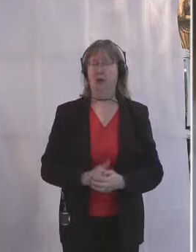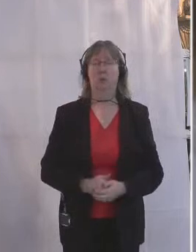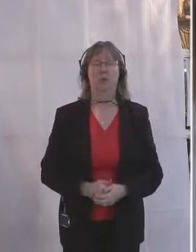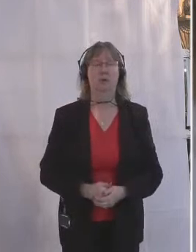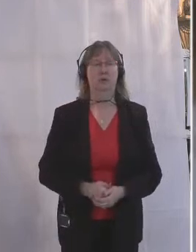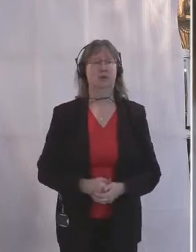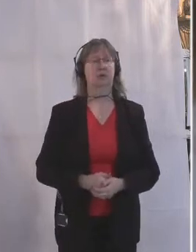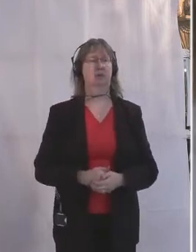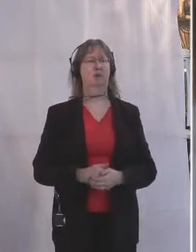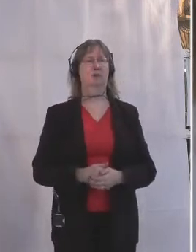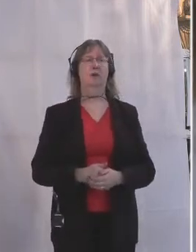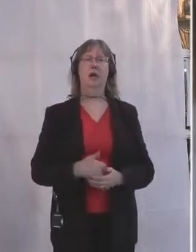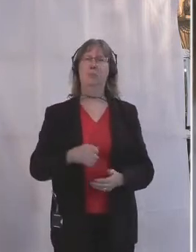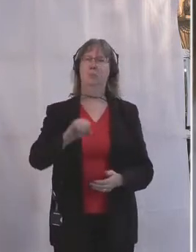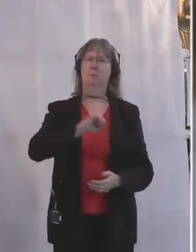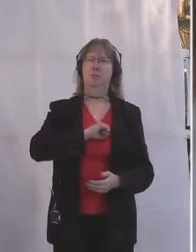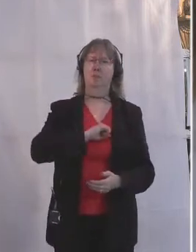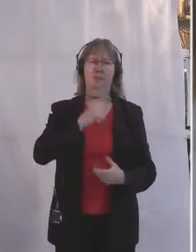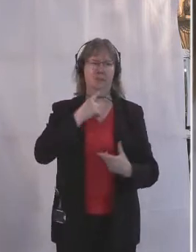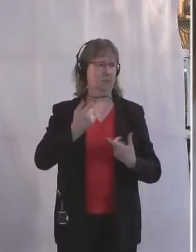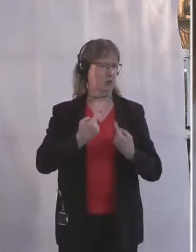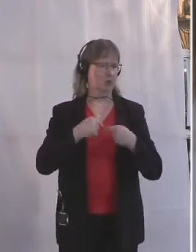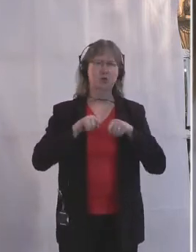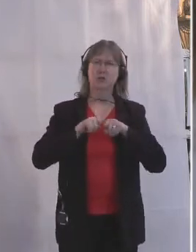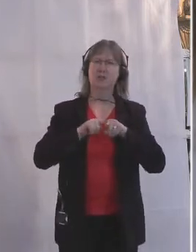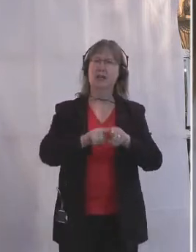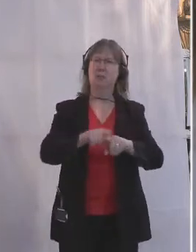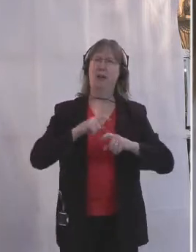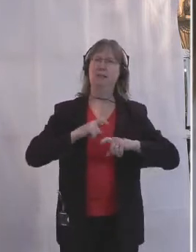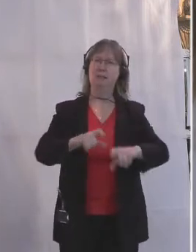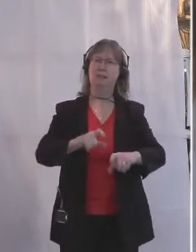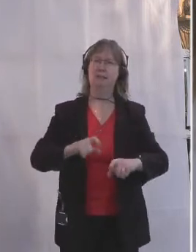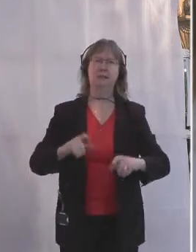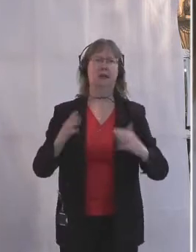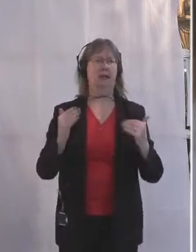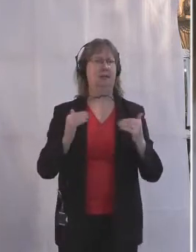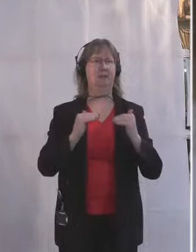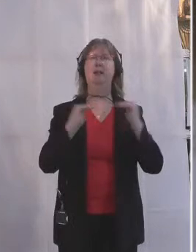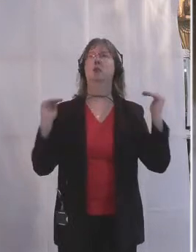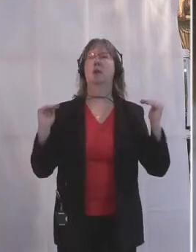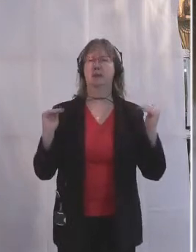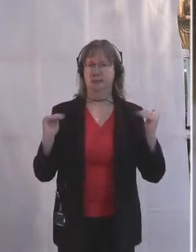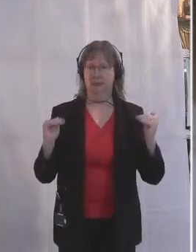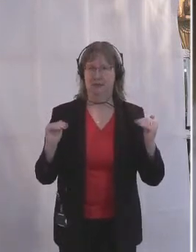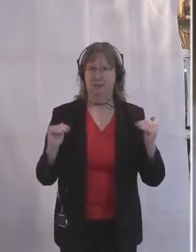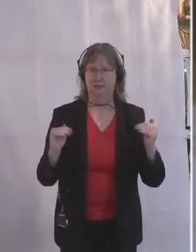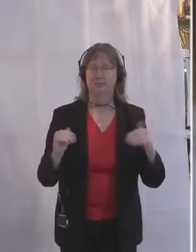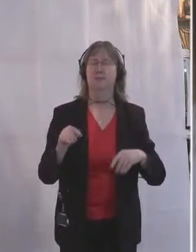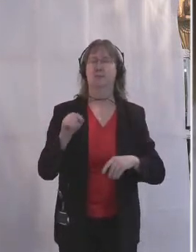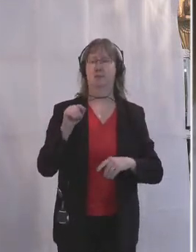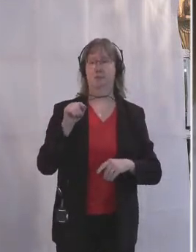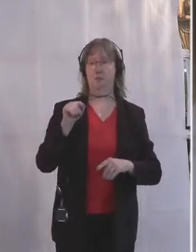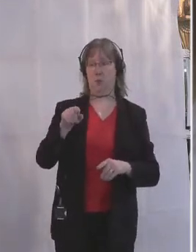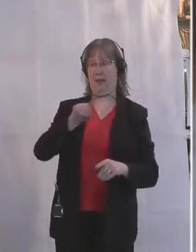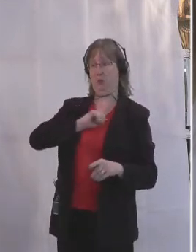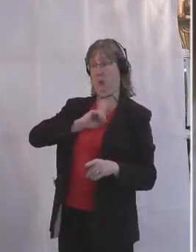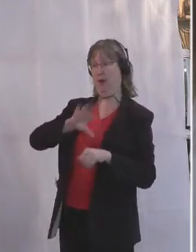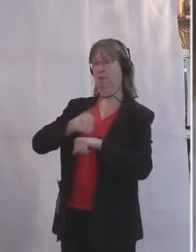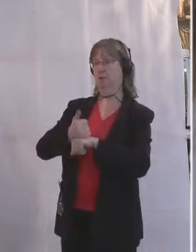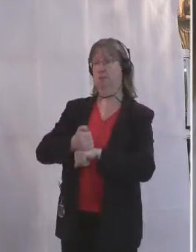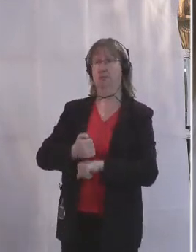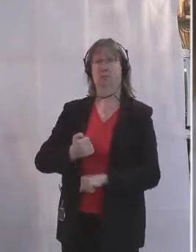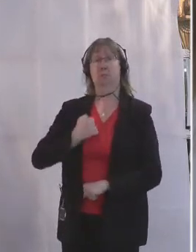I'm hugely passionate about sustainability and equality, and that is what feeds into the why of what I do.